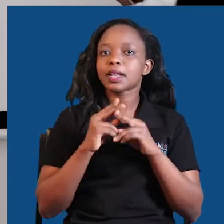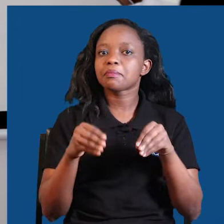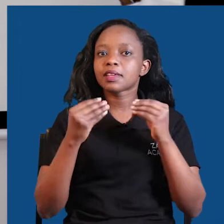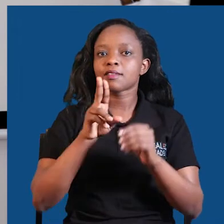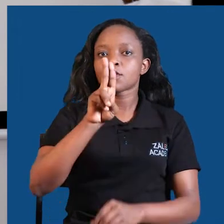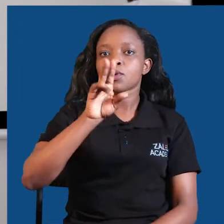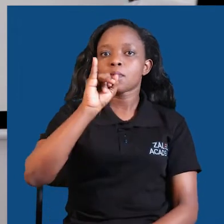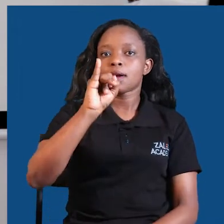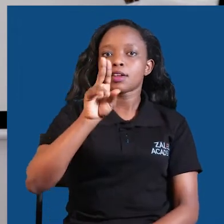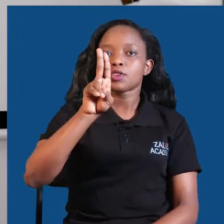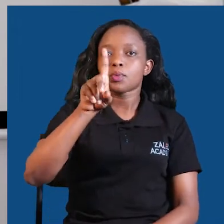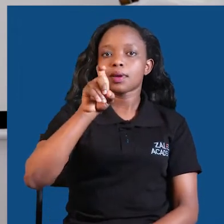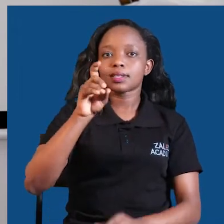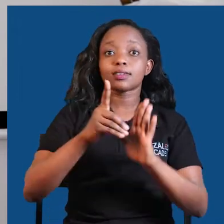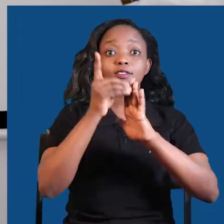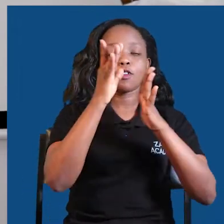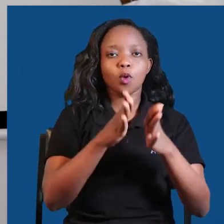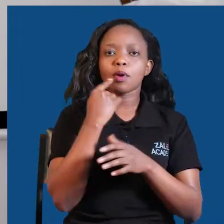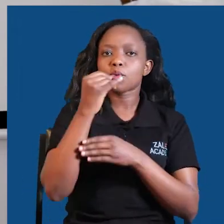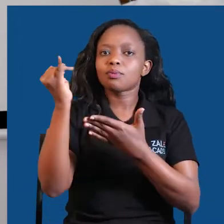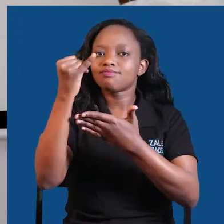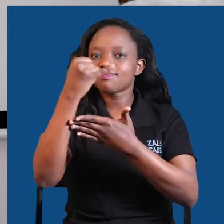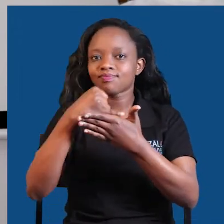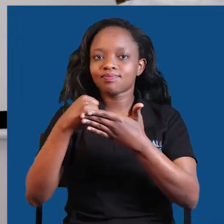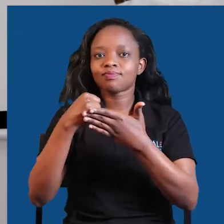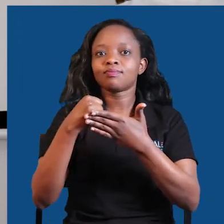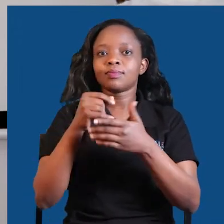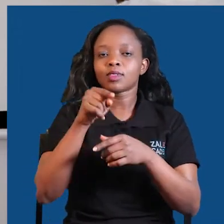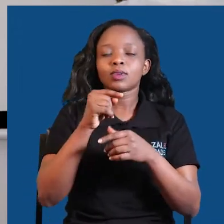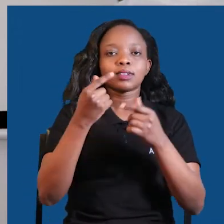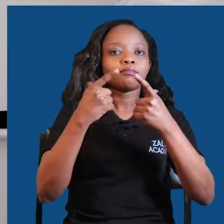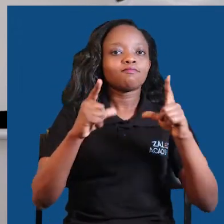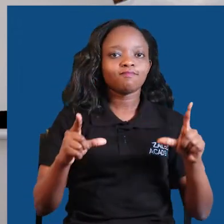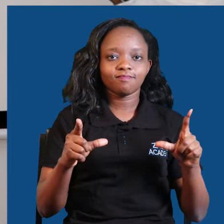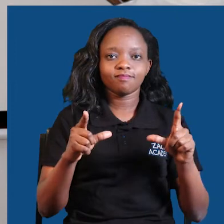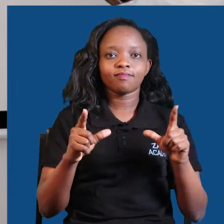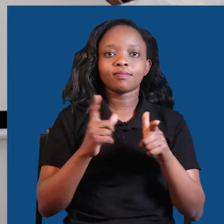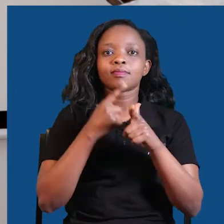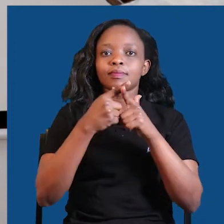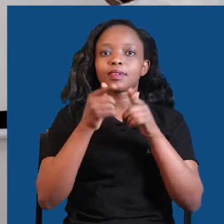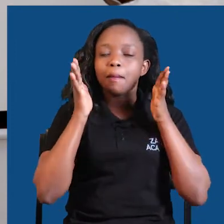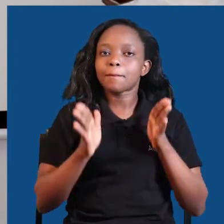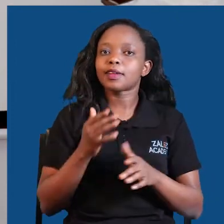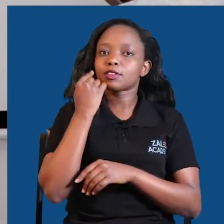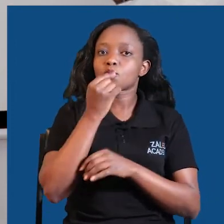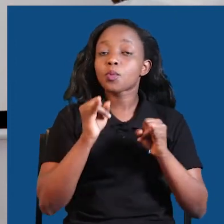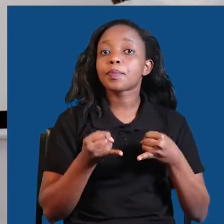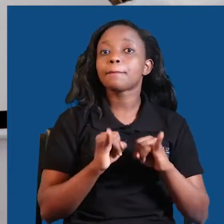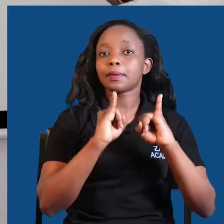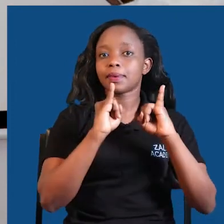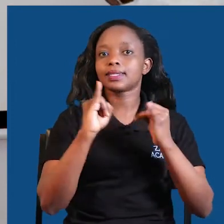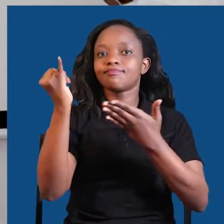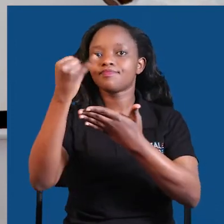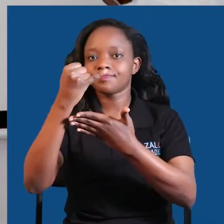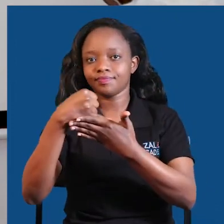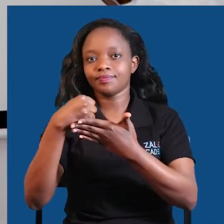somebody called a UIX developer, the one who usually designs those mockups and everything. And then we have the person who